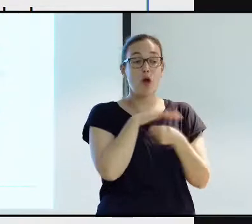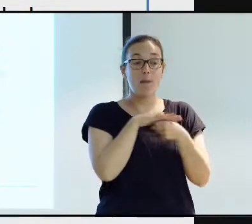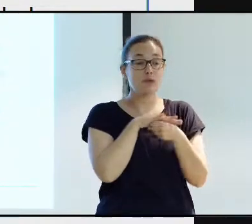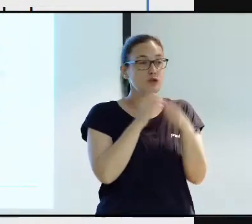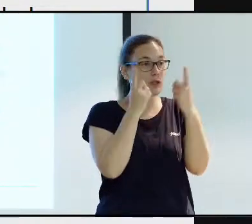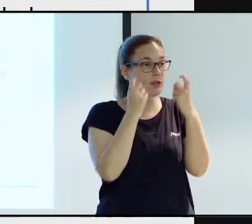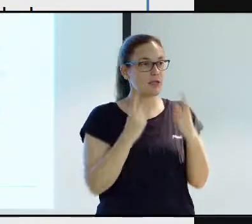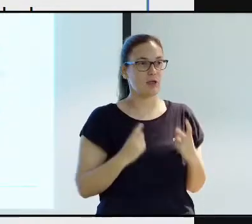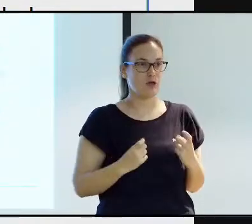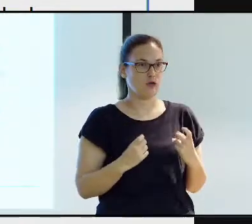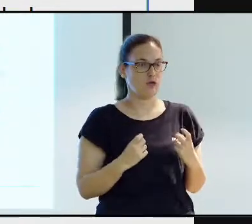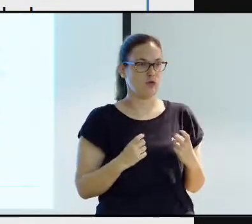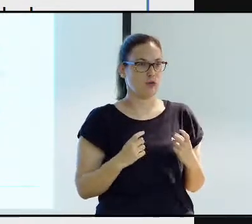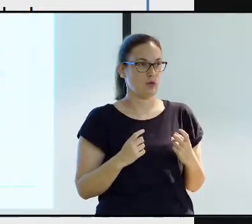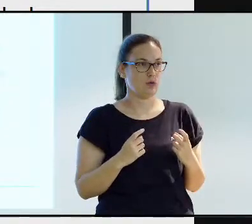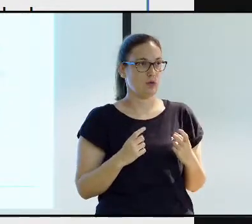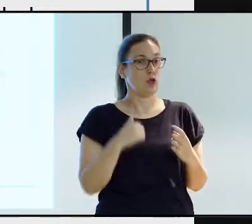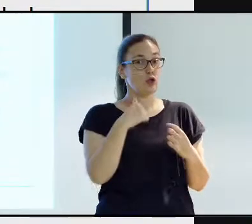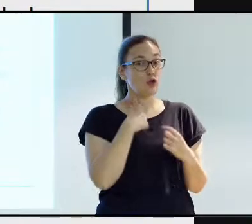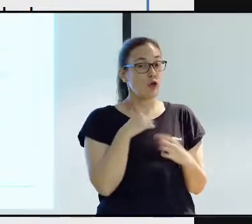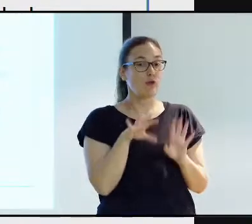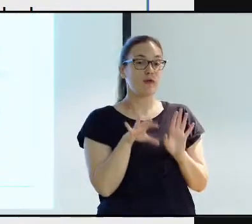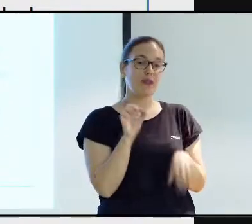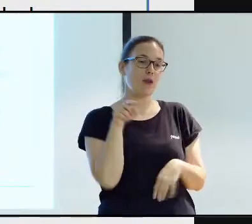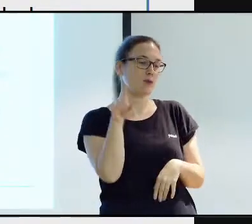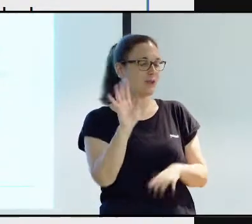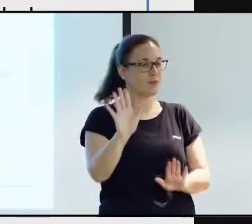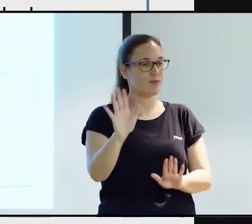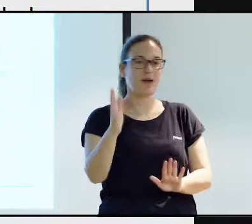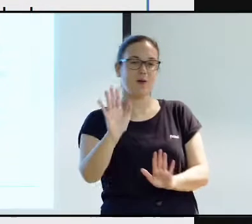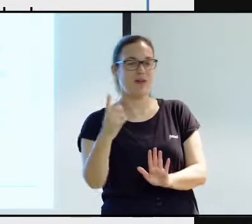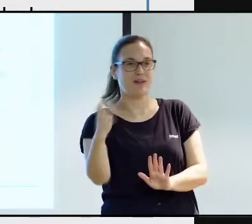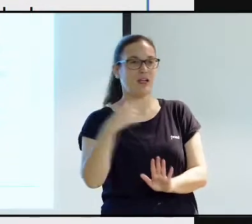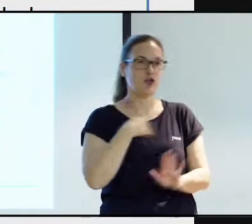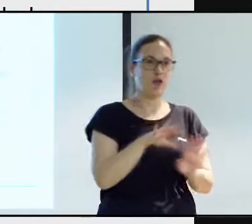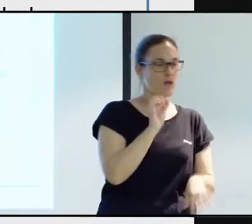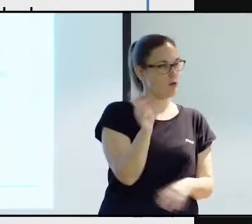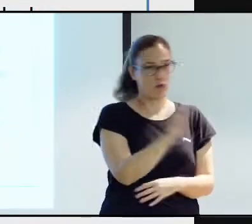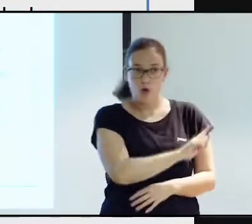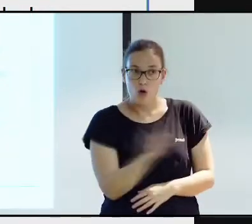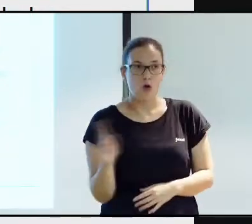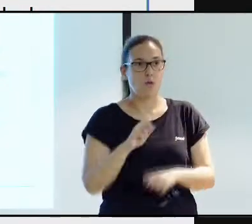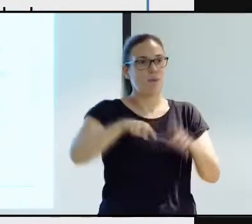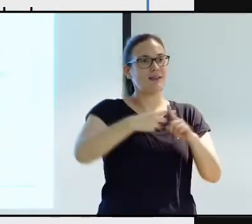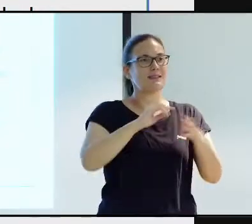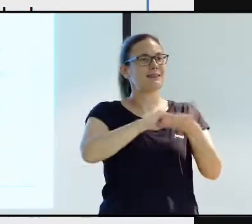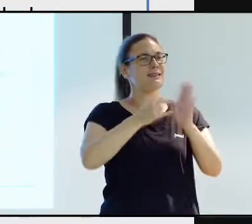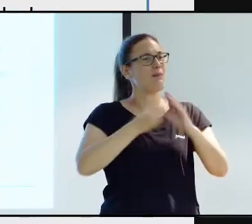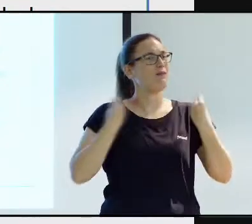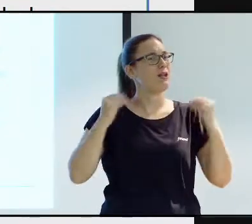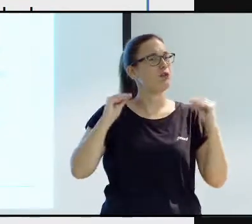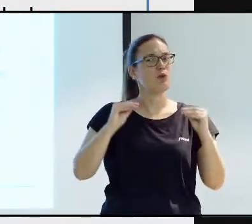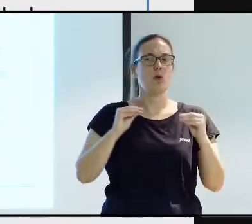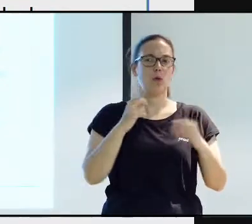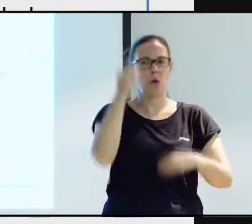diversity in the decision-making process. As I say, information has to be